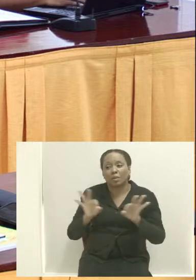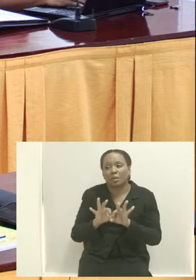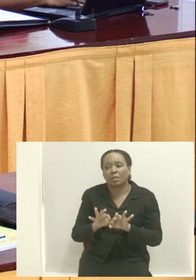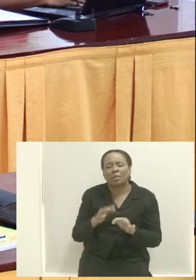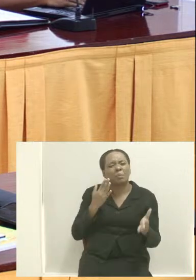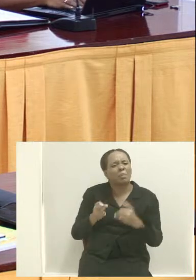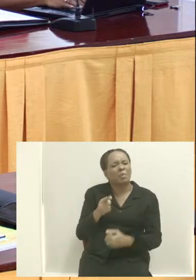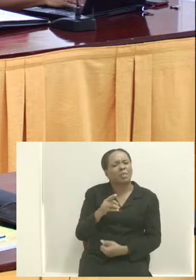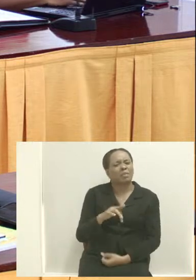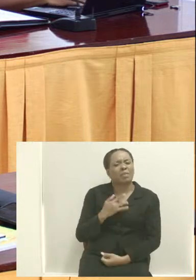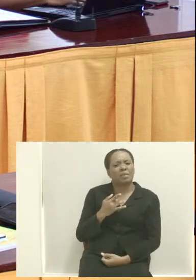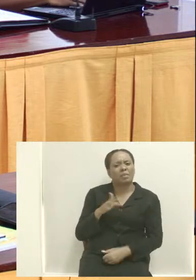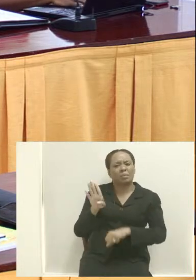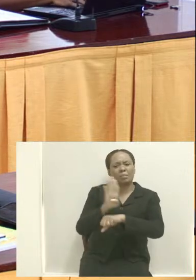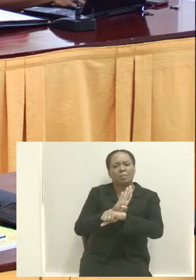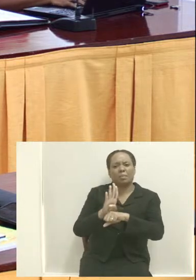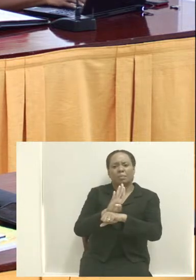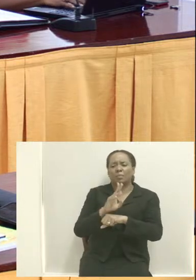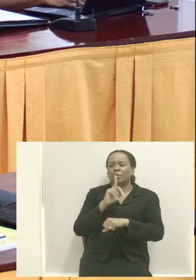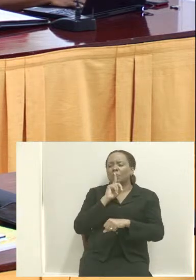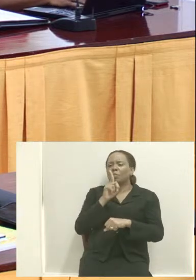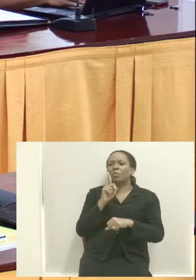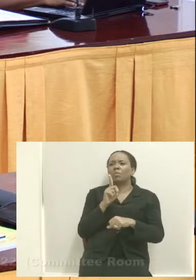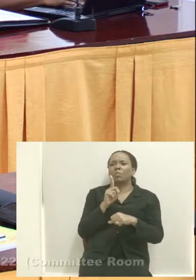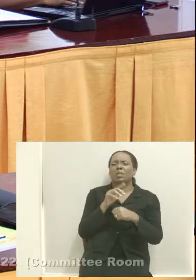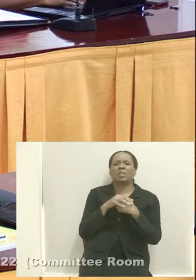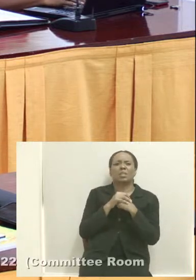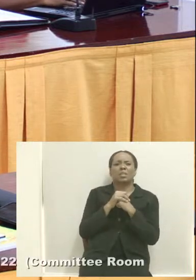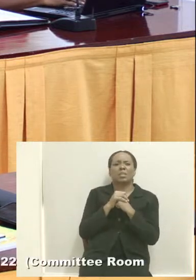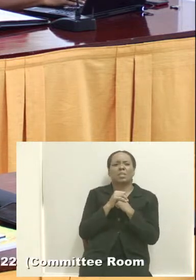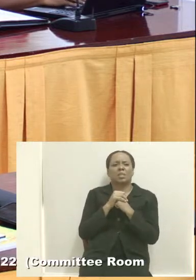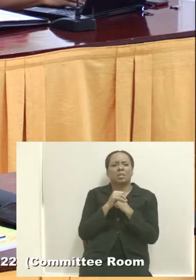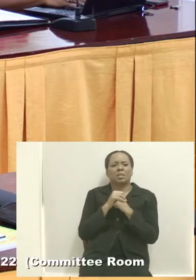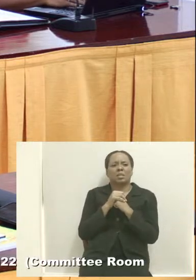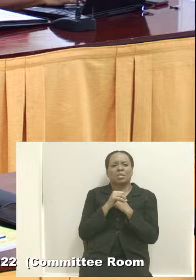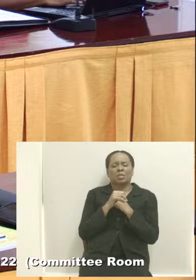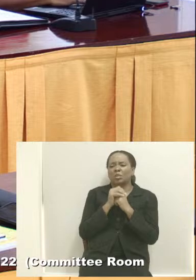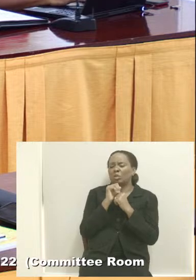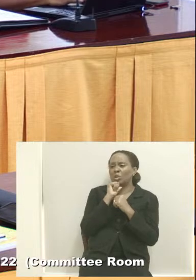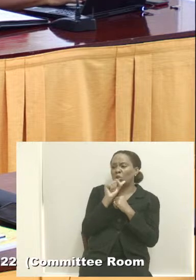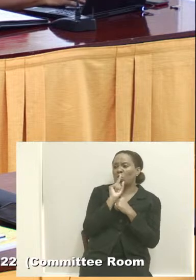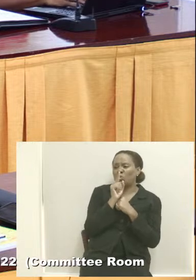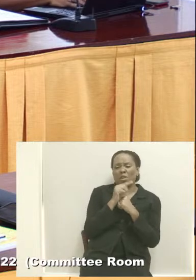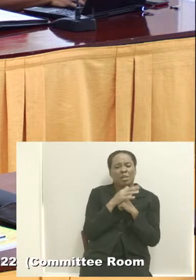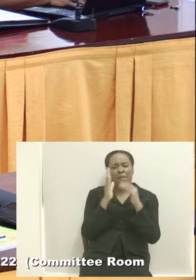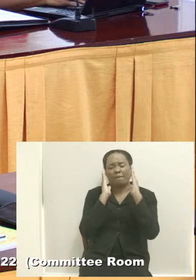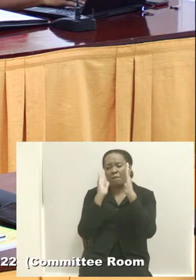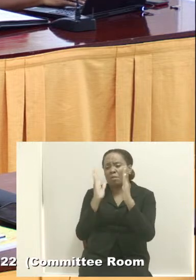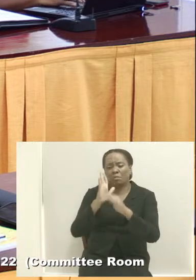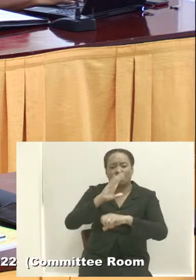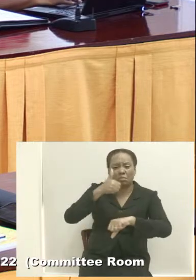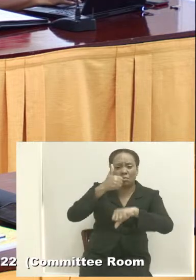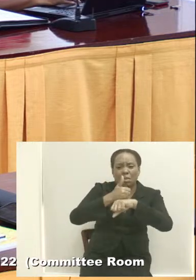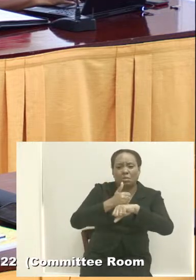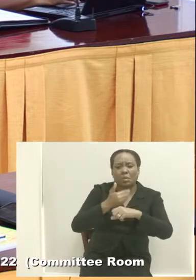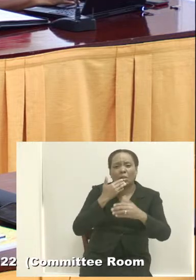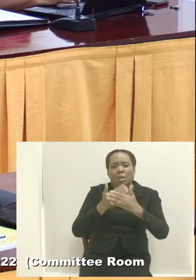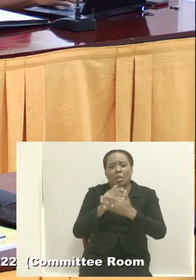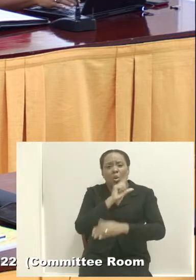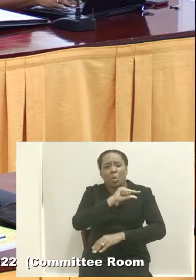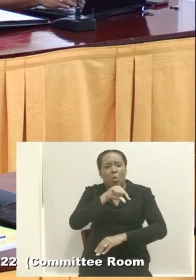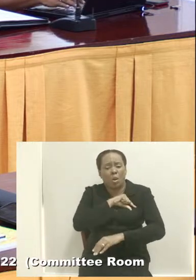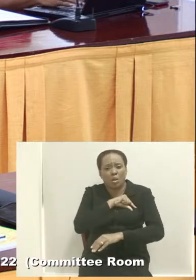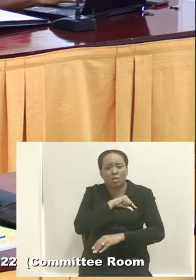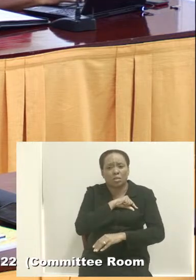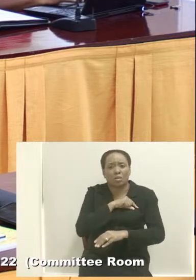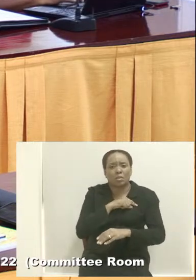blind eye to standards maintenance and standards creation that our National Standards Institute, which was the